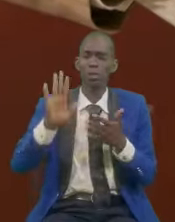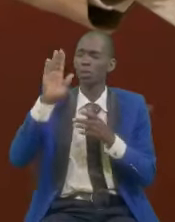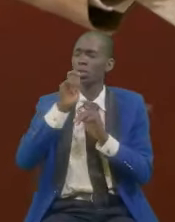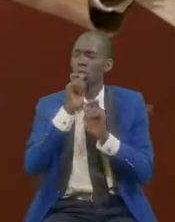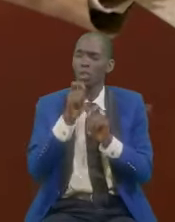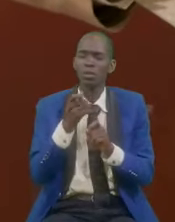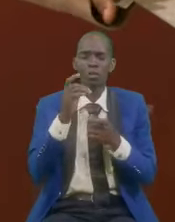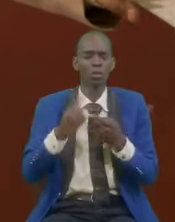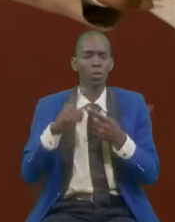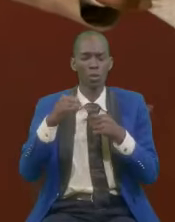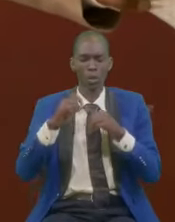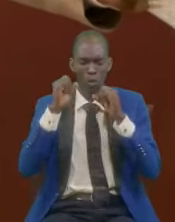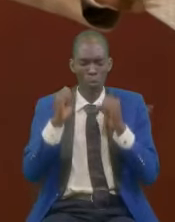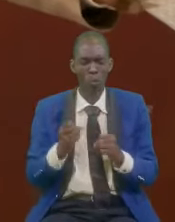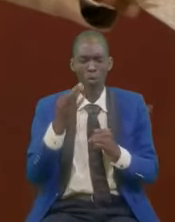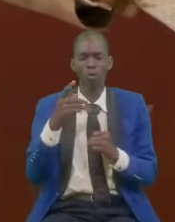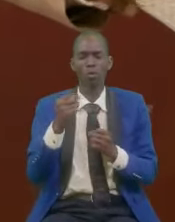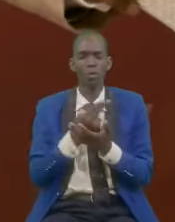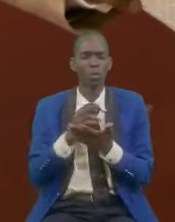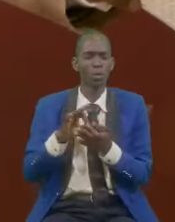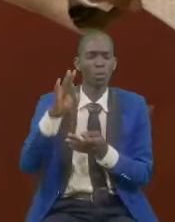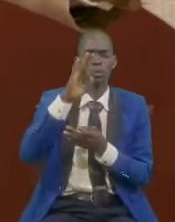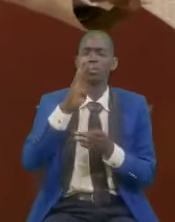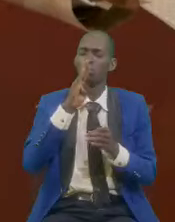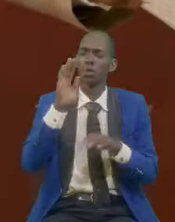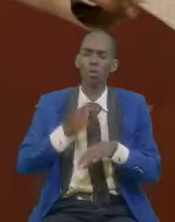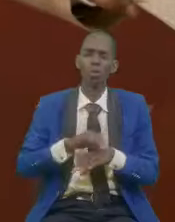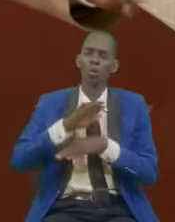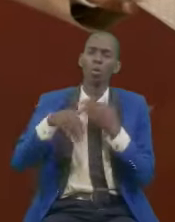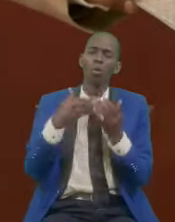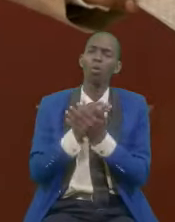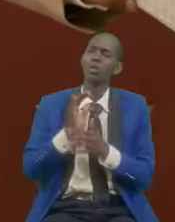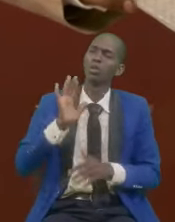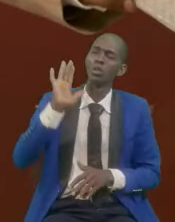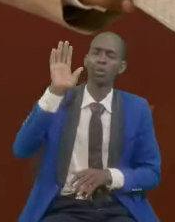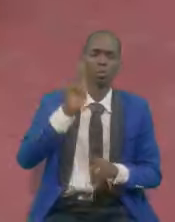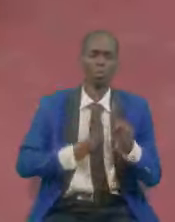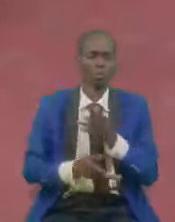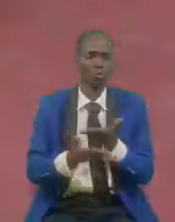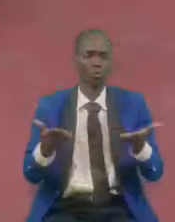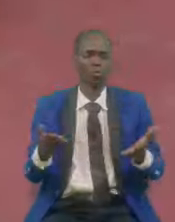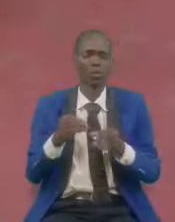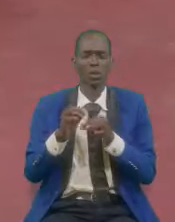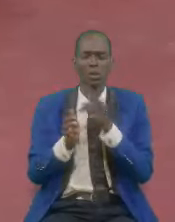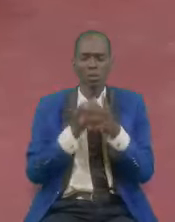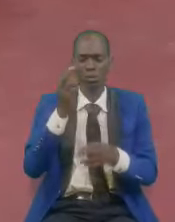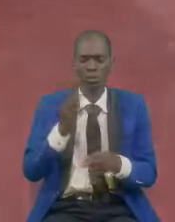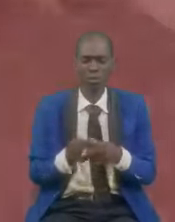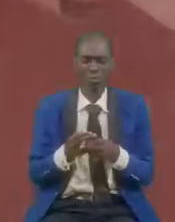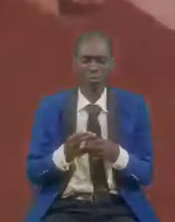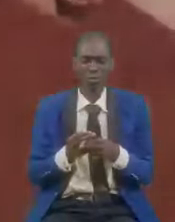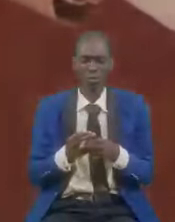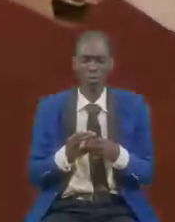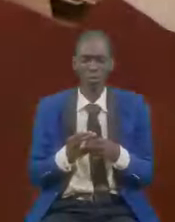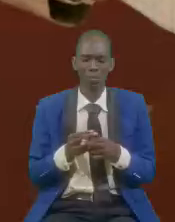the power of the Holy Ghost be for all your people in Jesus' name.